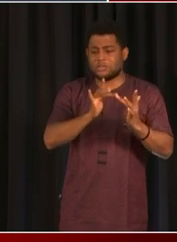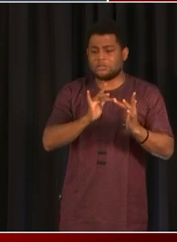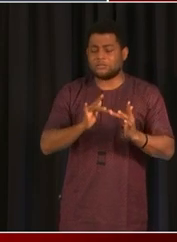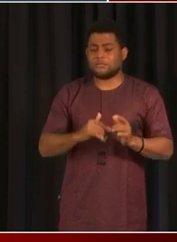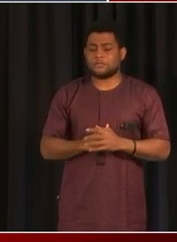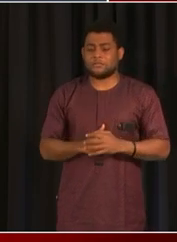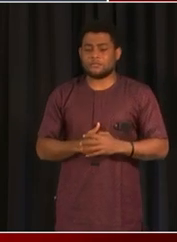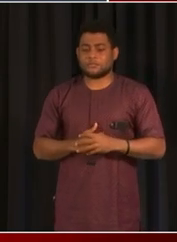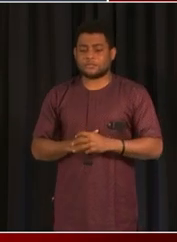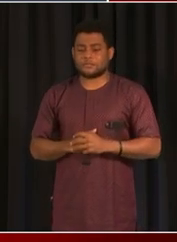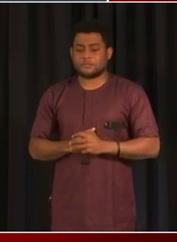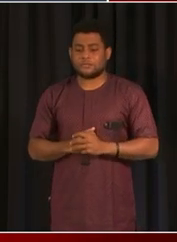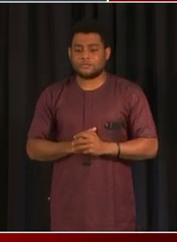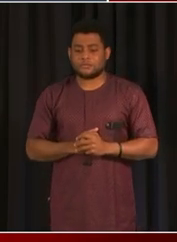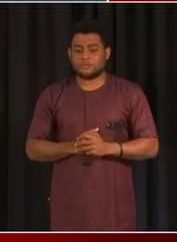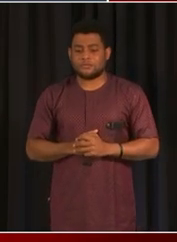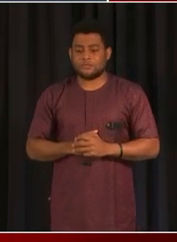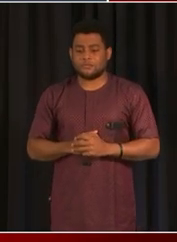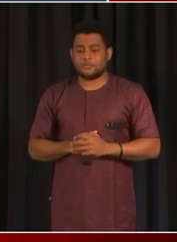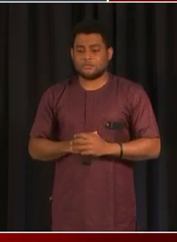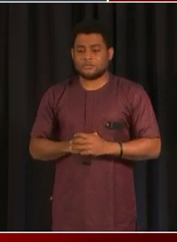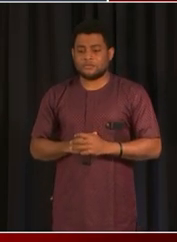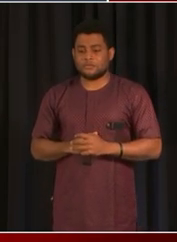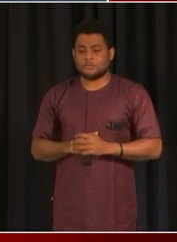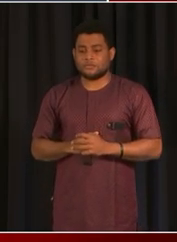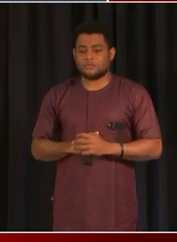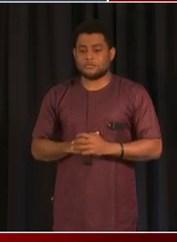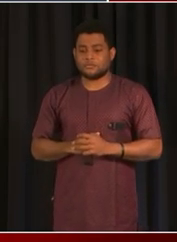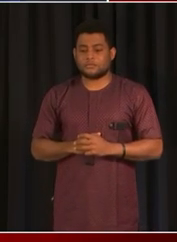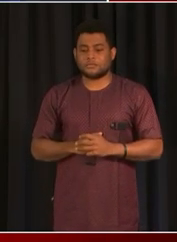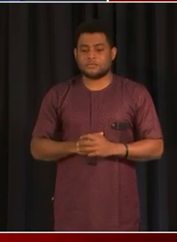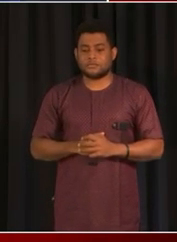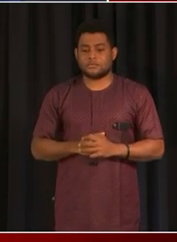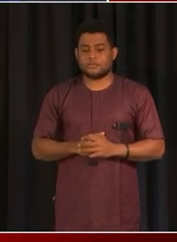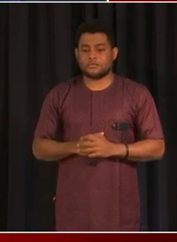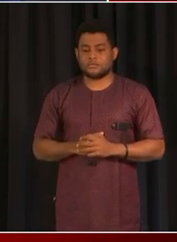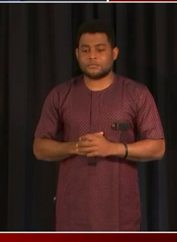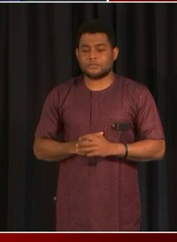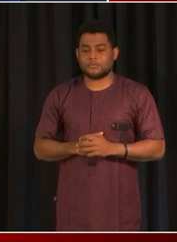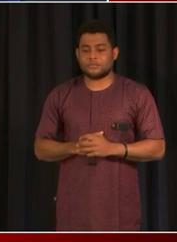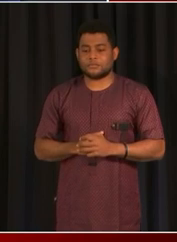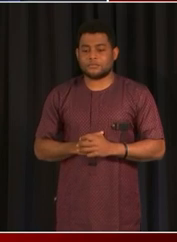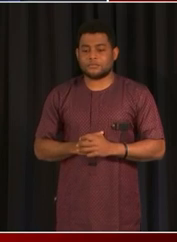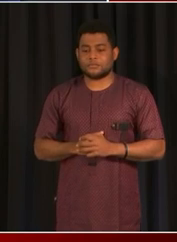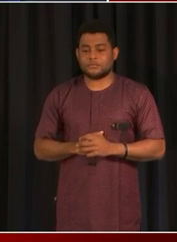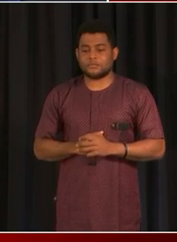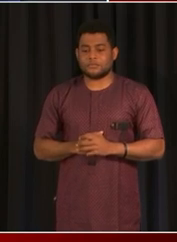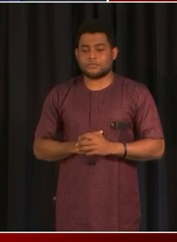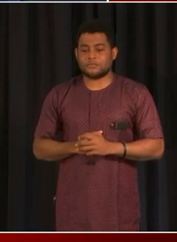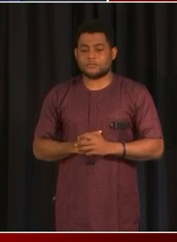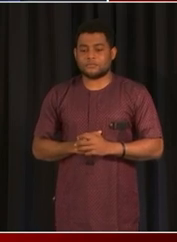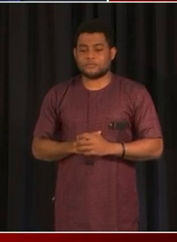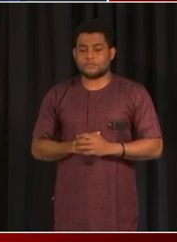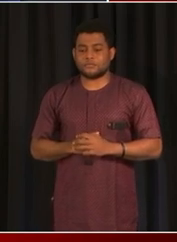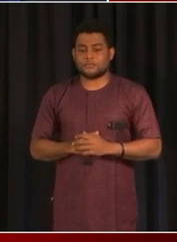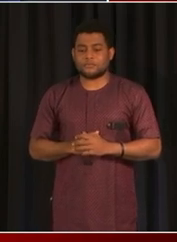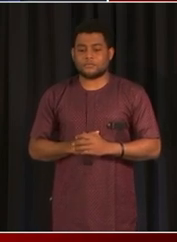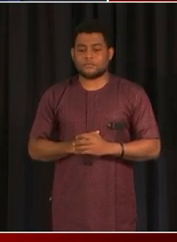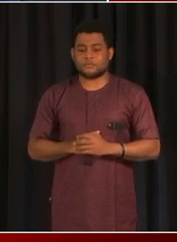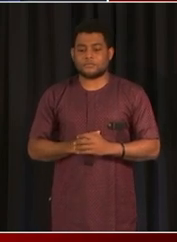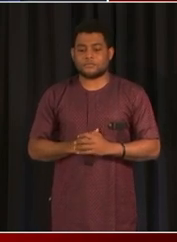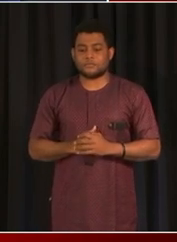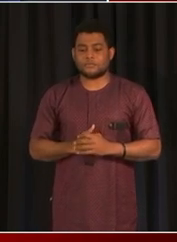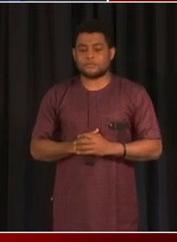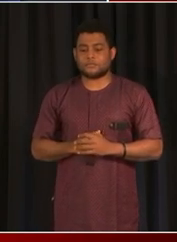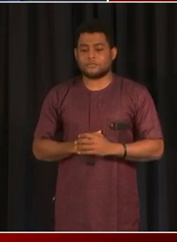have seen a cluster in any particular sector in the District of Columbia or employee type. We also